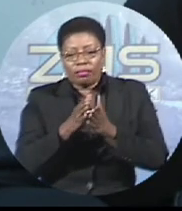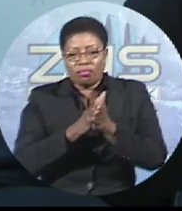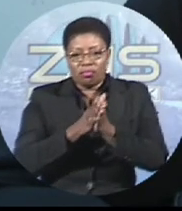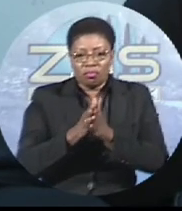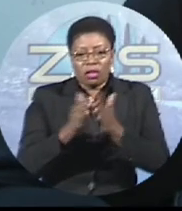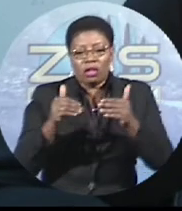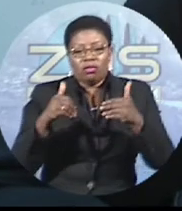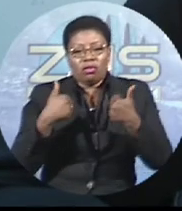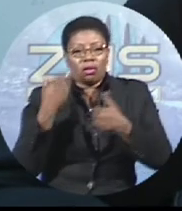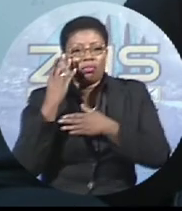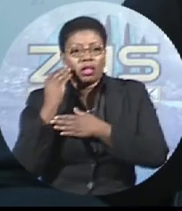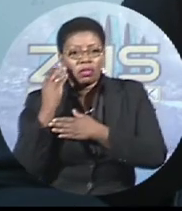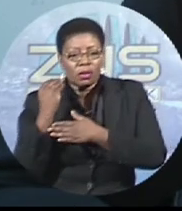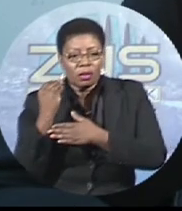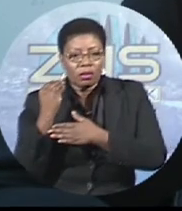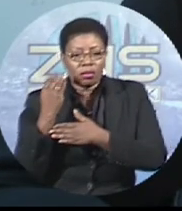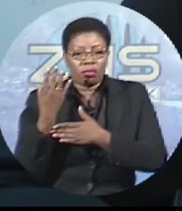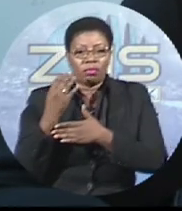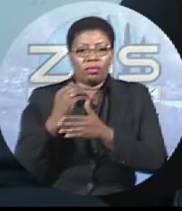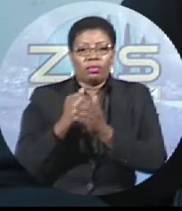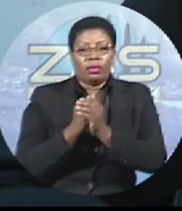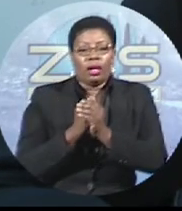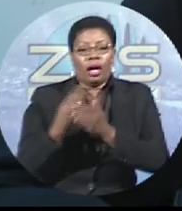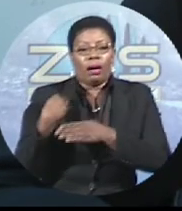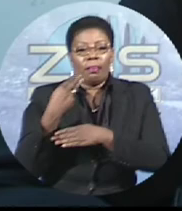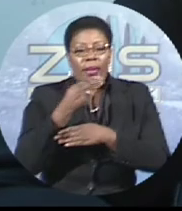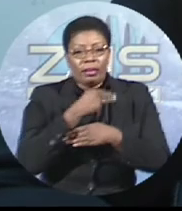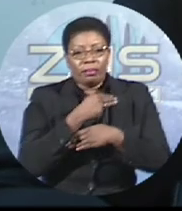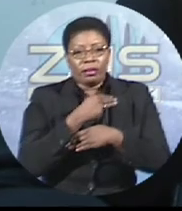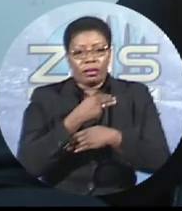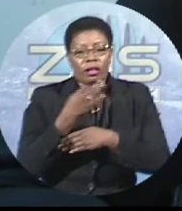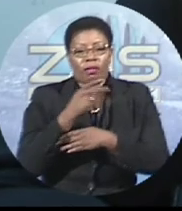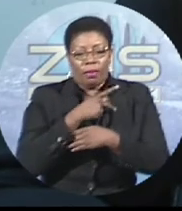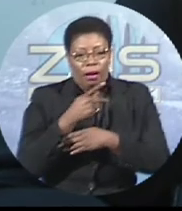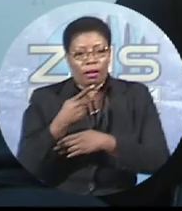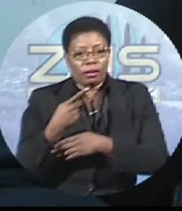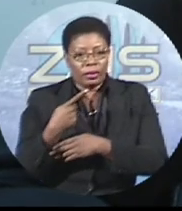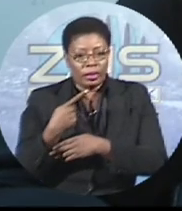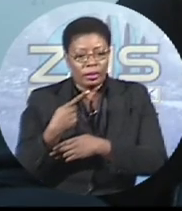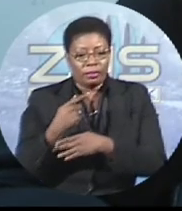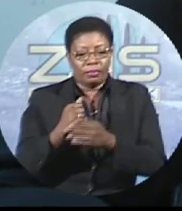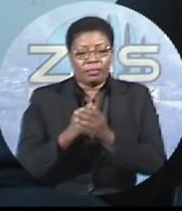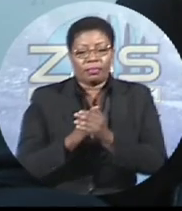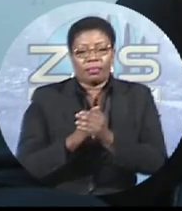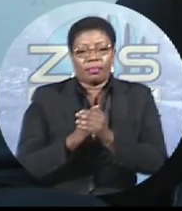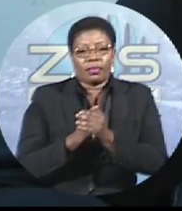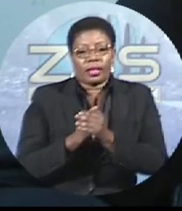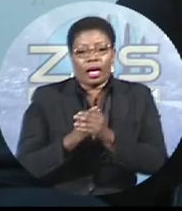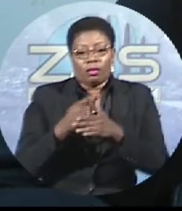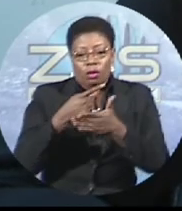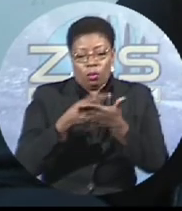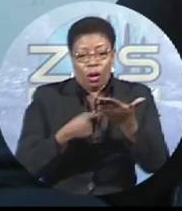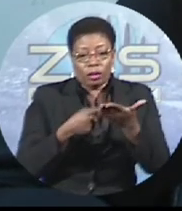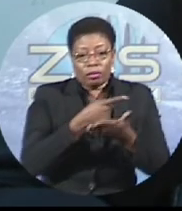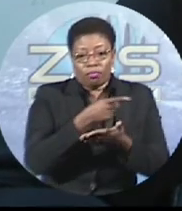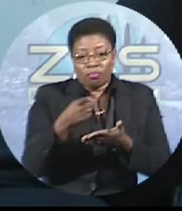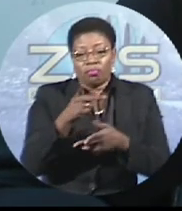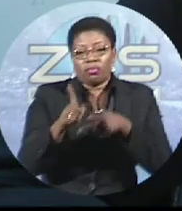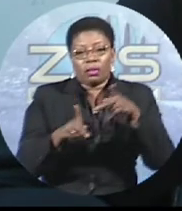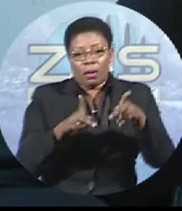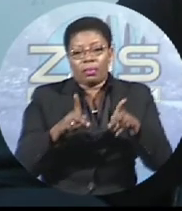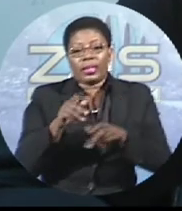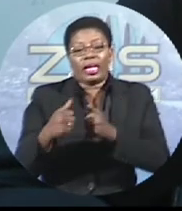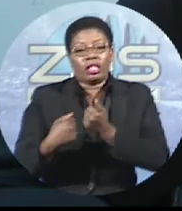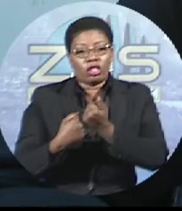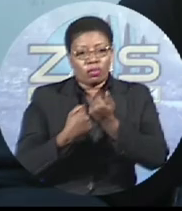younger, experienced members of parliament. Based on what the public and our supporters